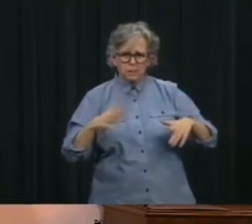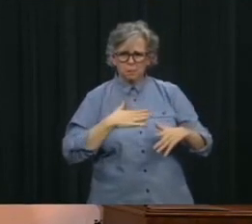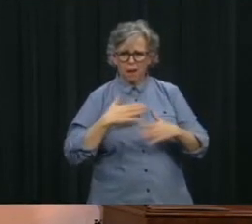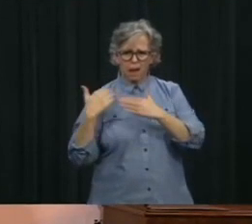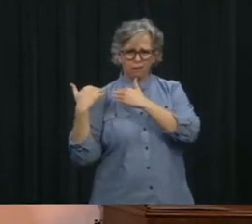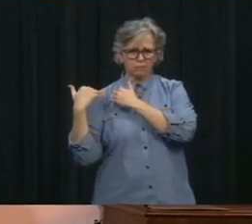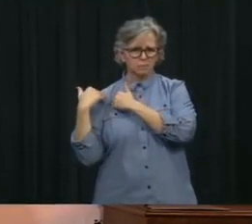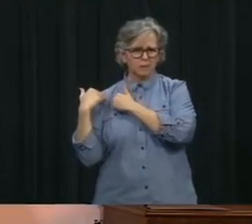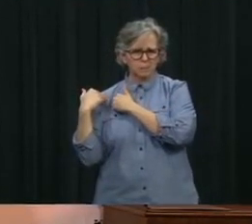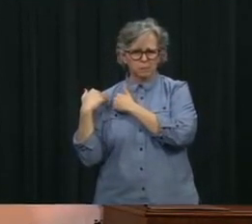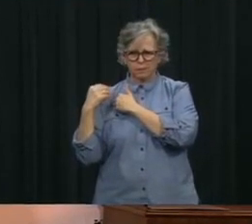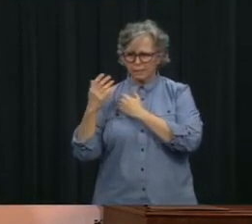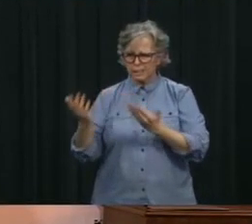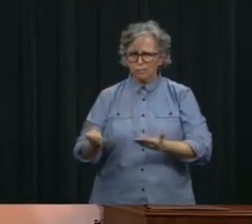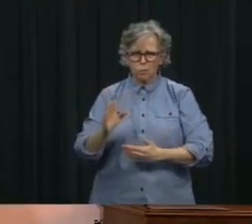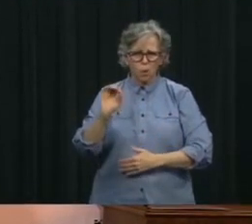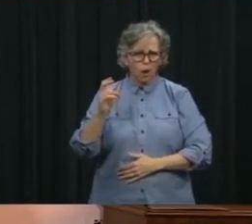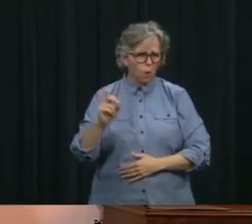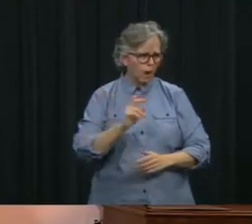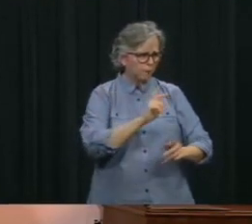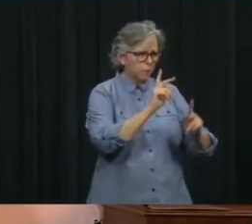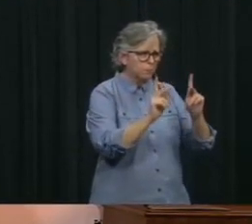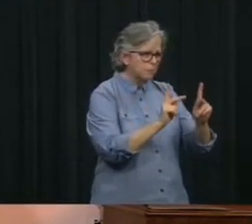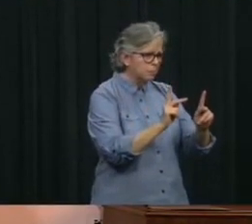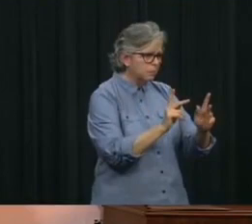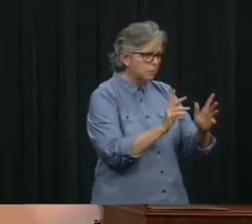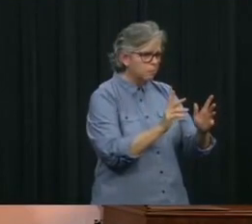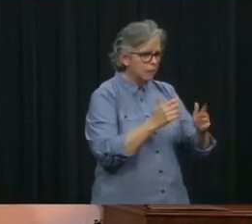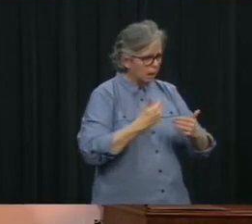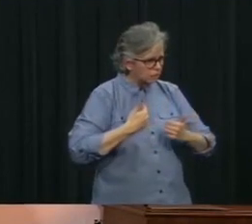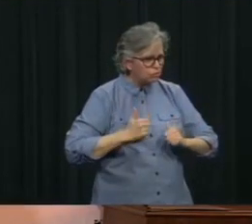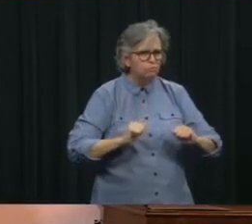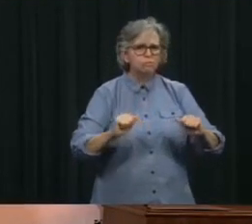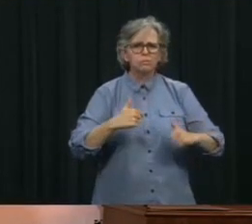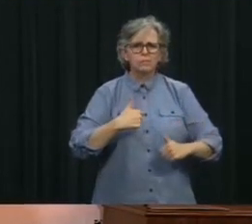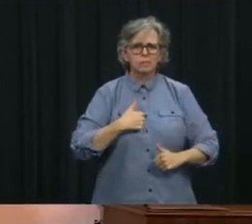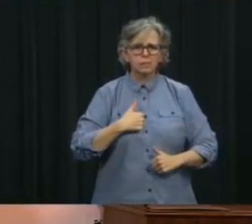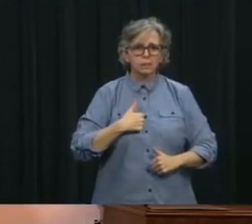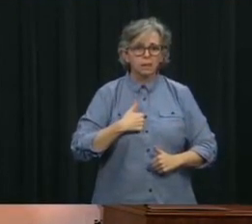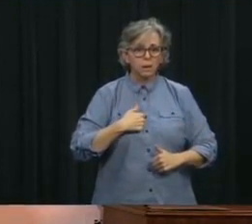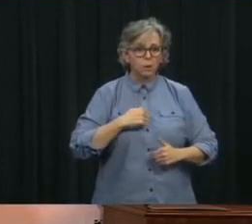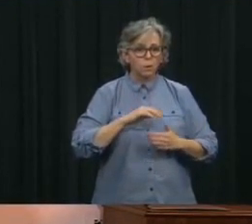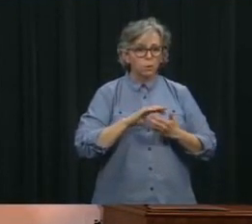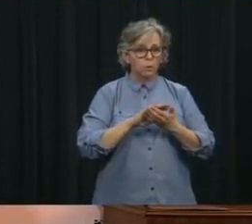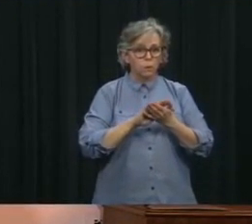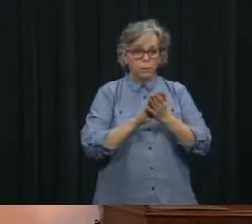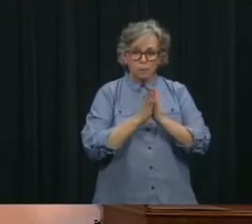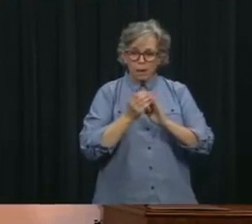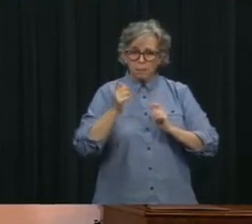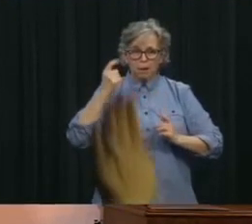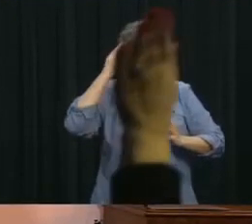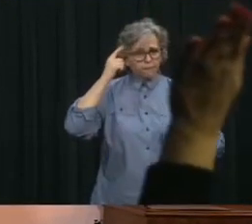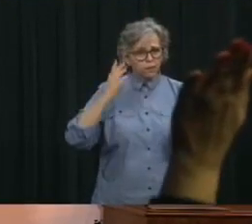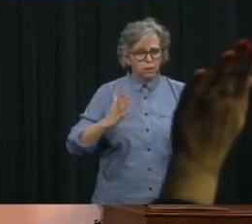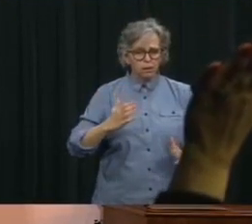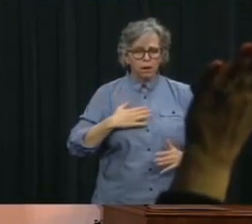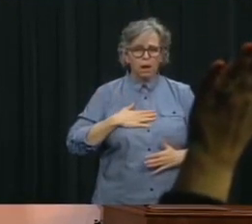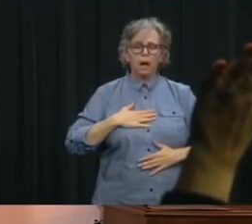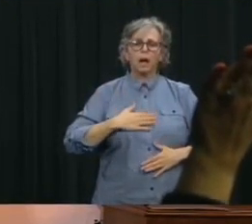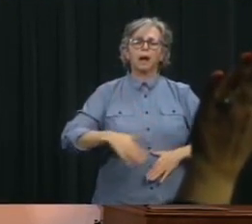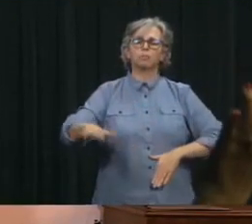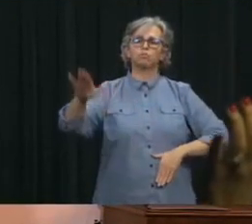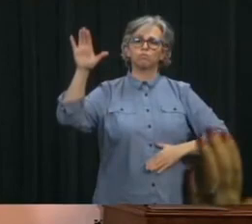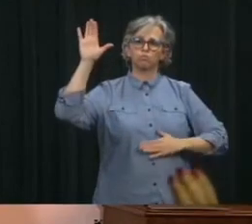the responsibility when I took an oath of office to do the essential thing that government